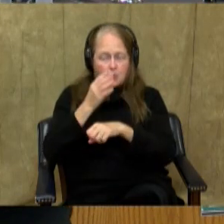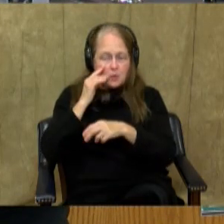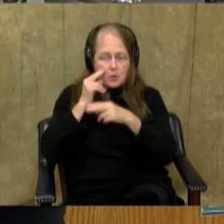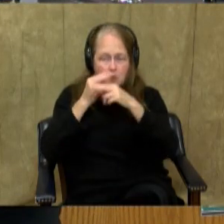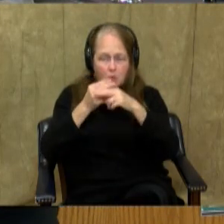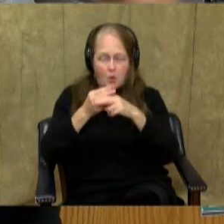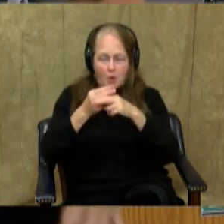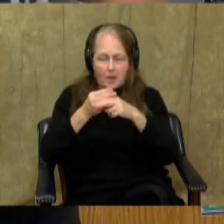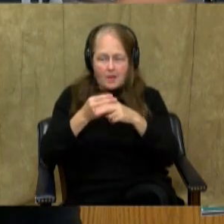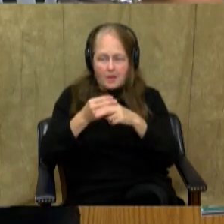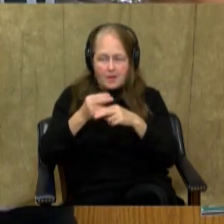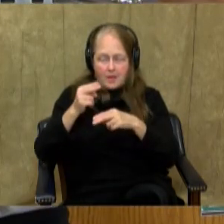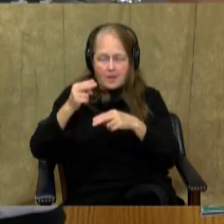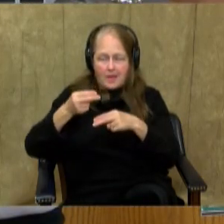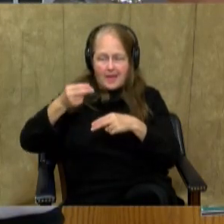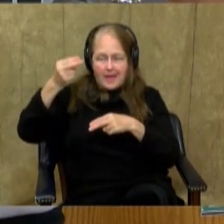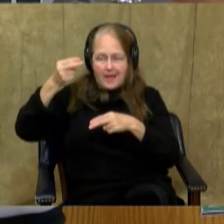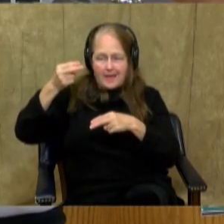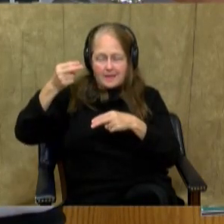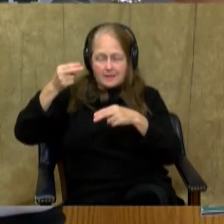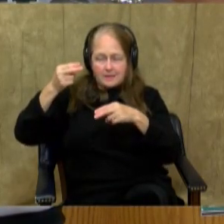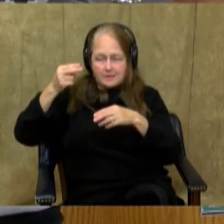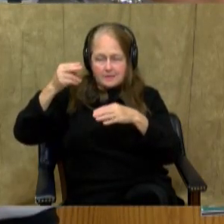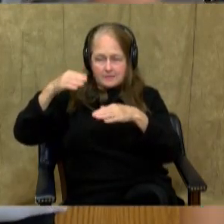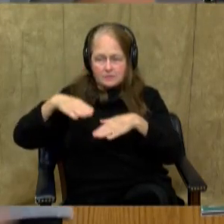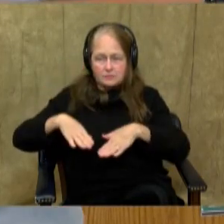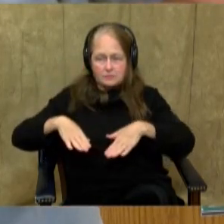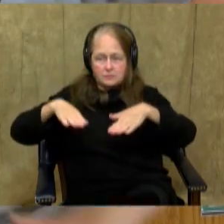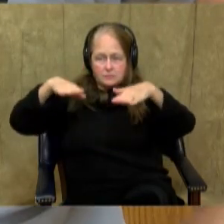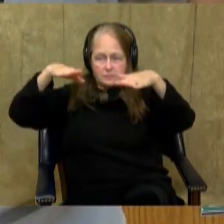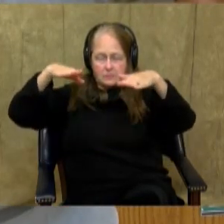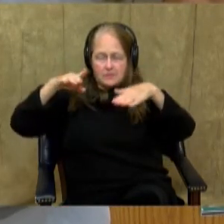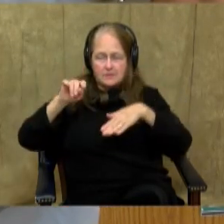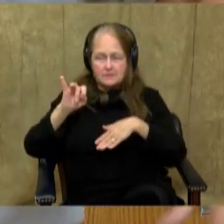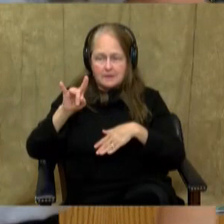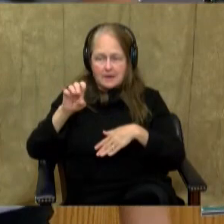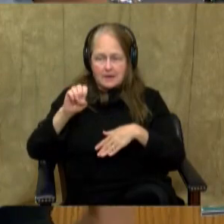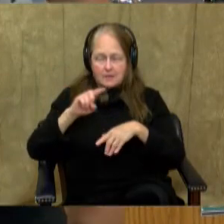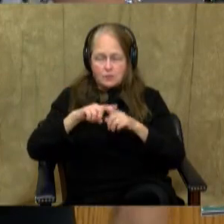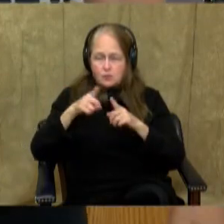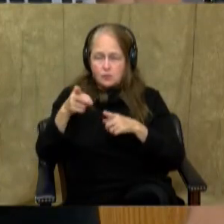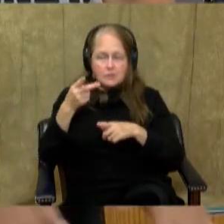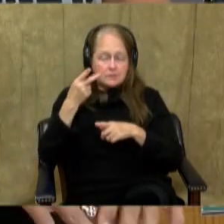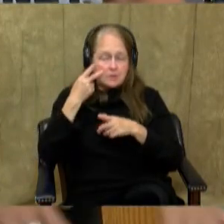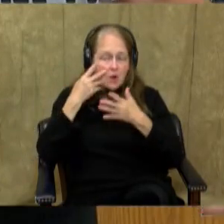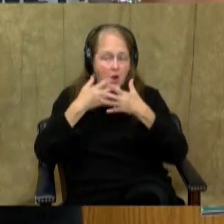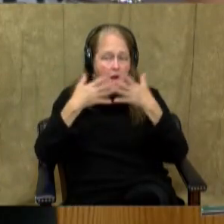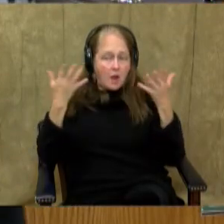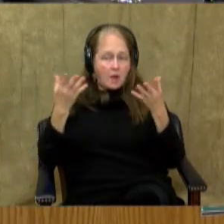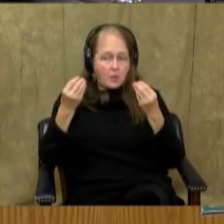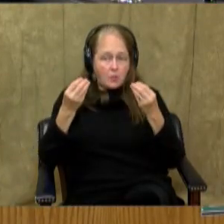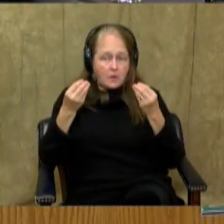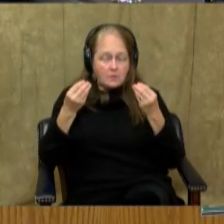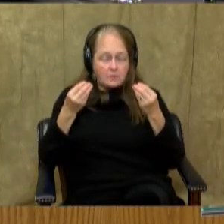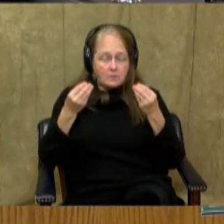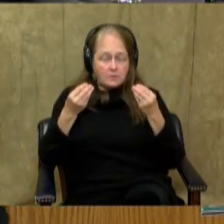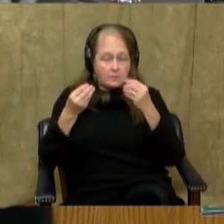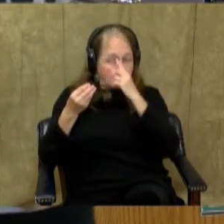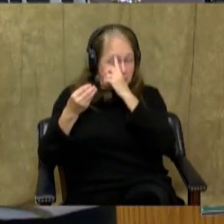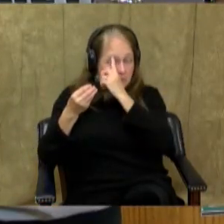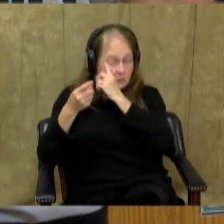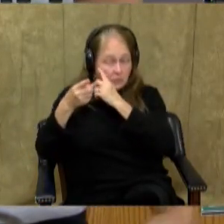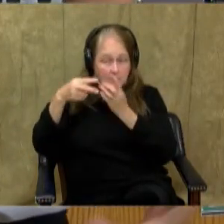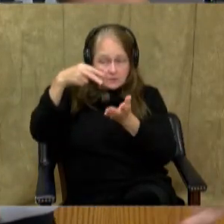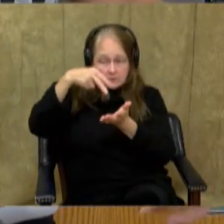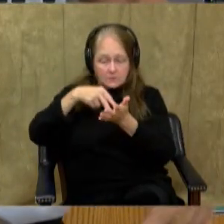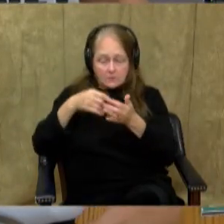tide. If you go out to the beach and there's a whole bunch of wet sand, by the time you get to the line, because when you're standing